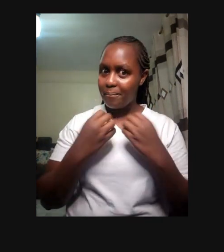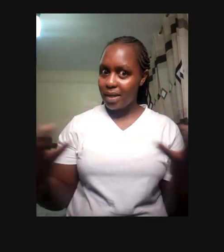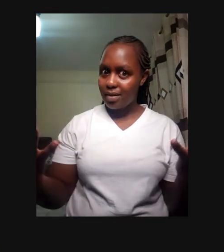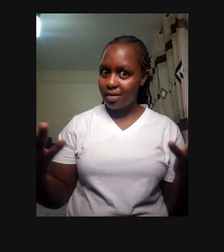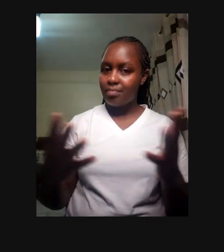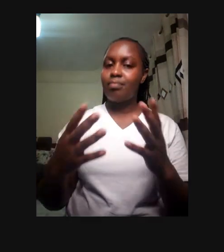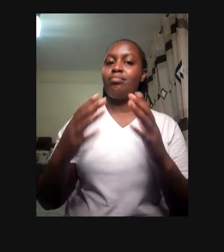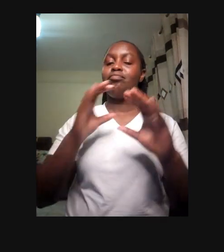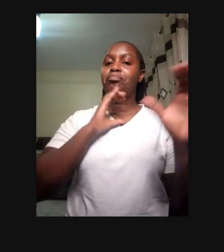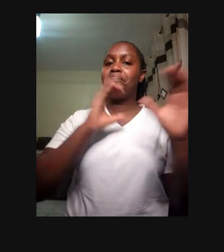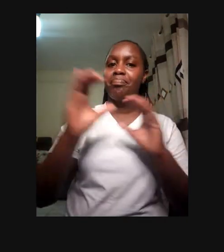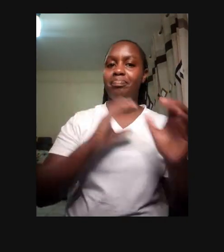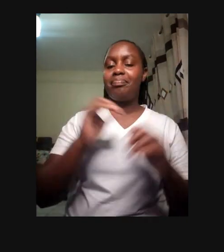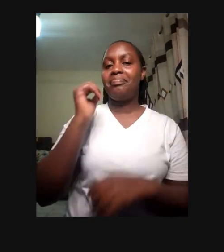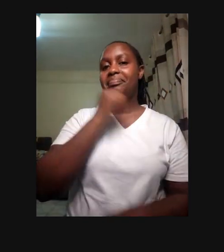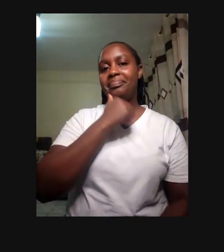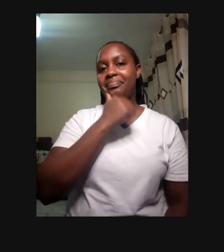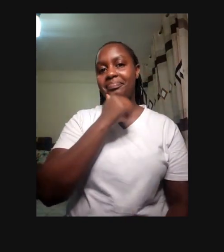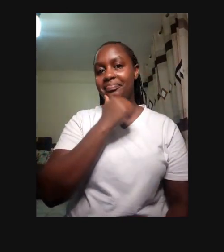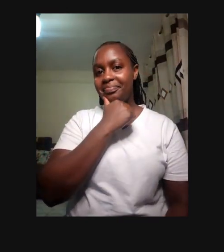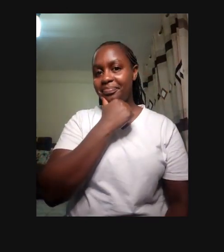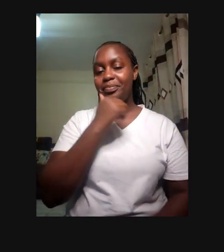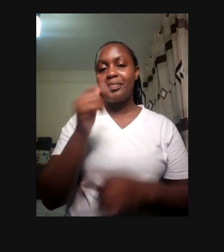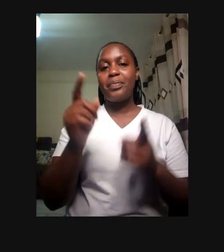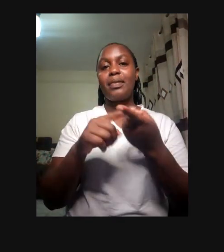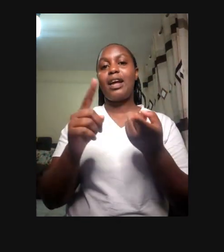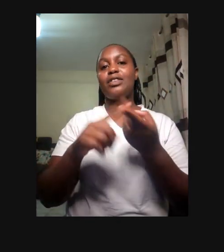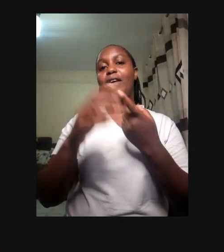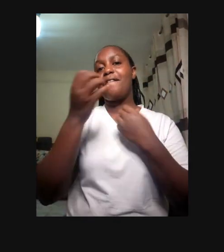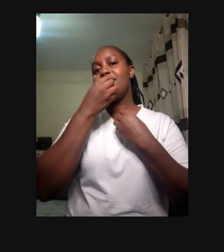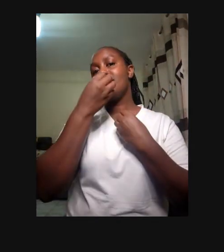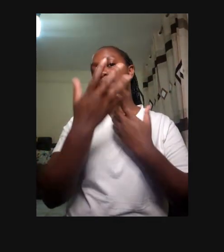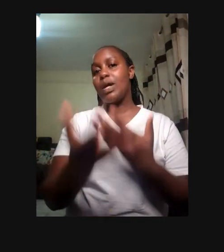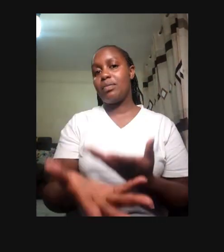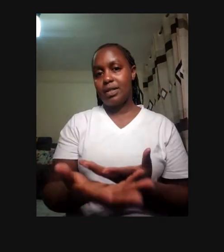insightful, very informative.